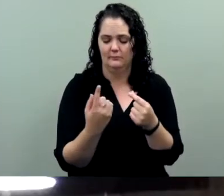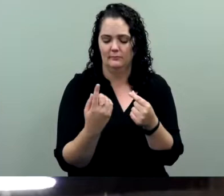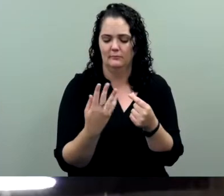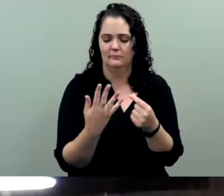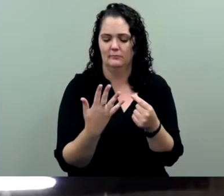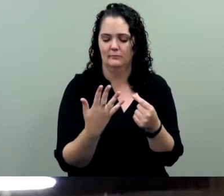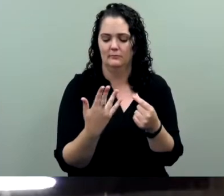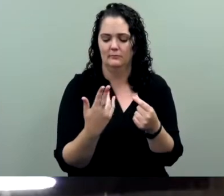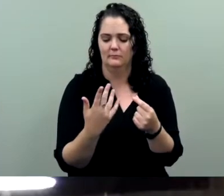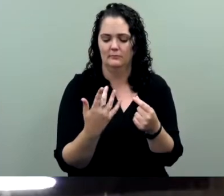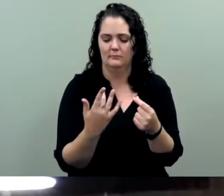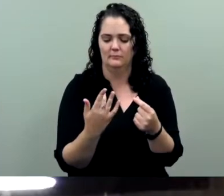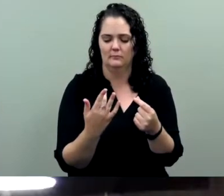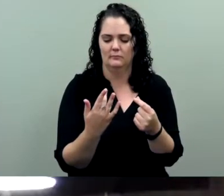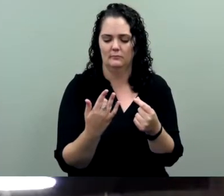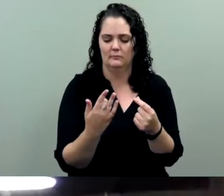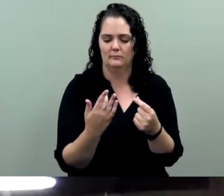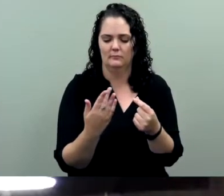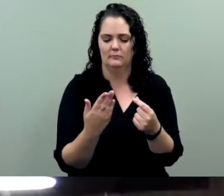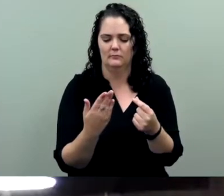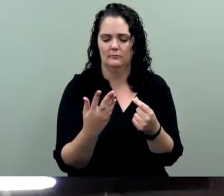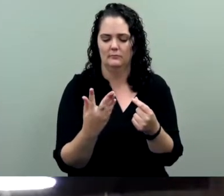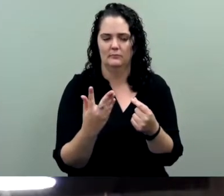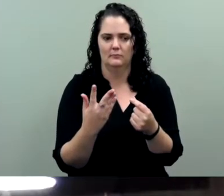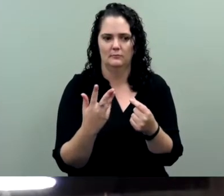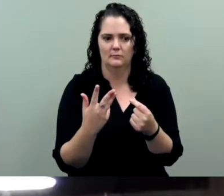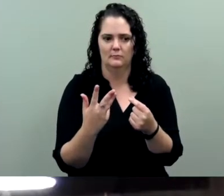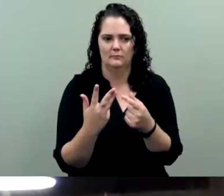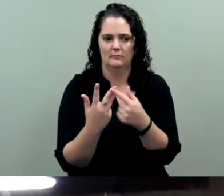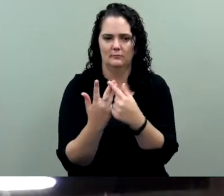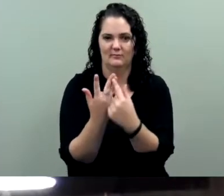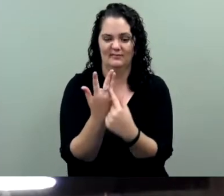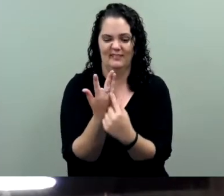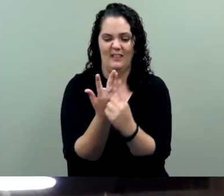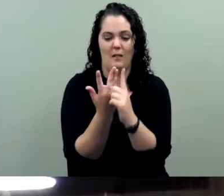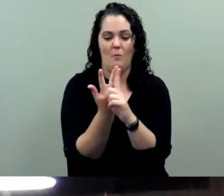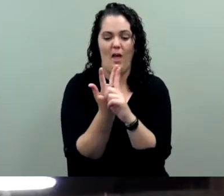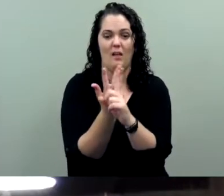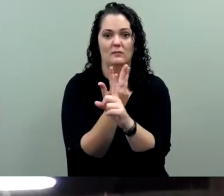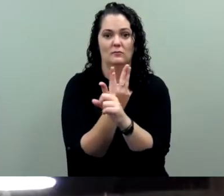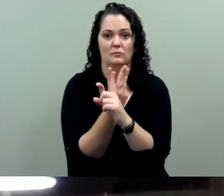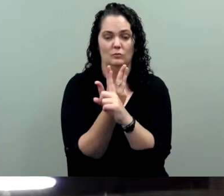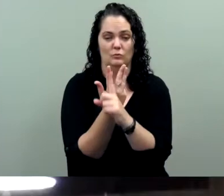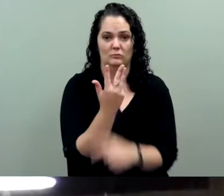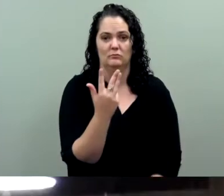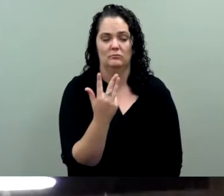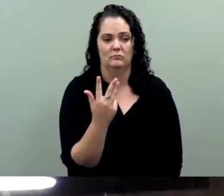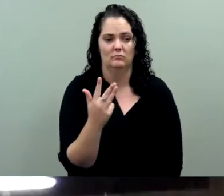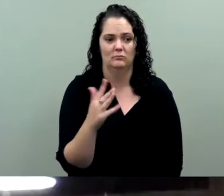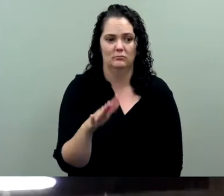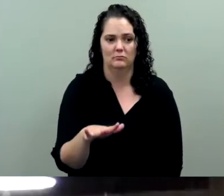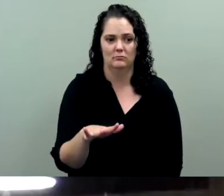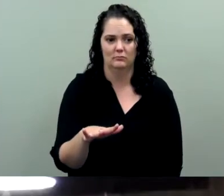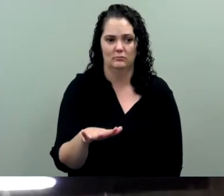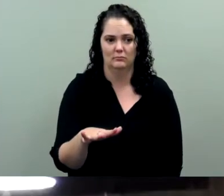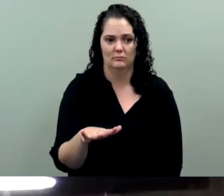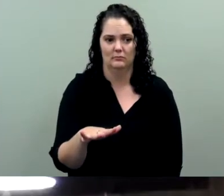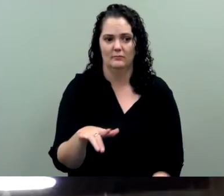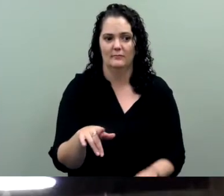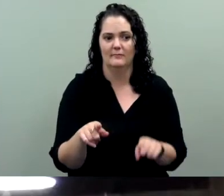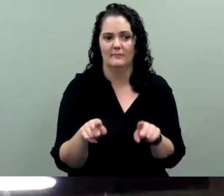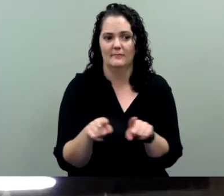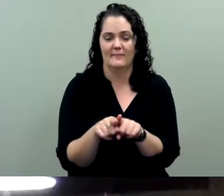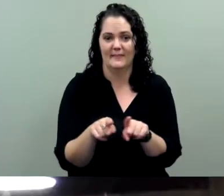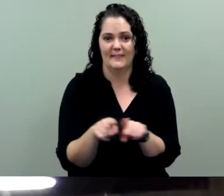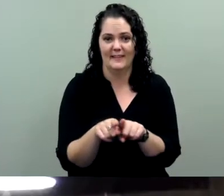finger and your ring finger, which you will attach together also on your dominant hand. You are then going to attach in the same way to your index